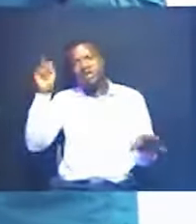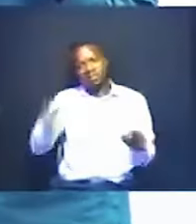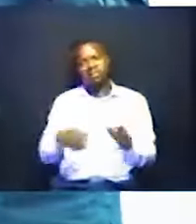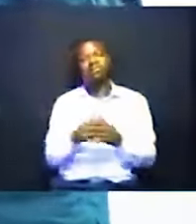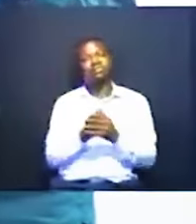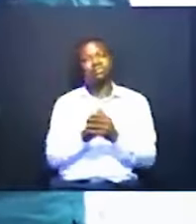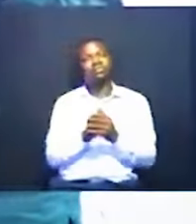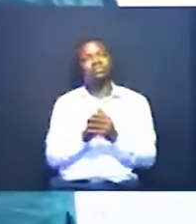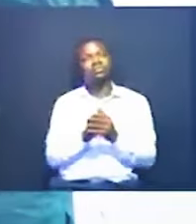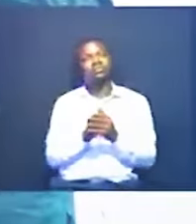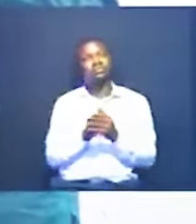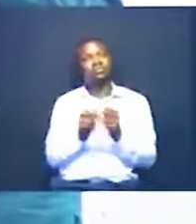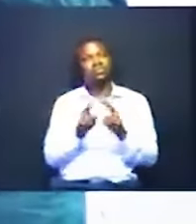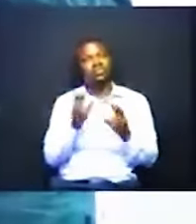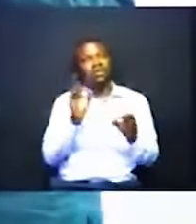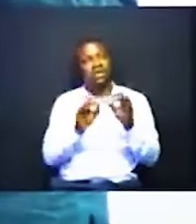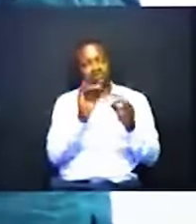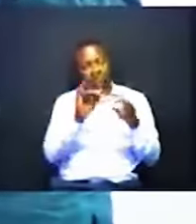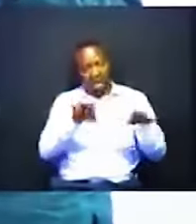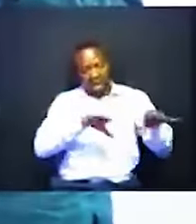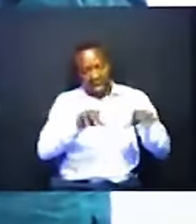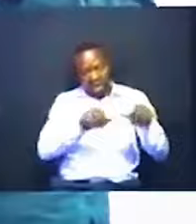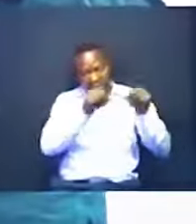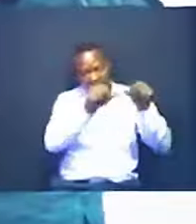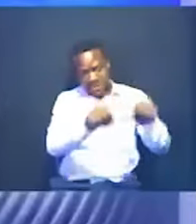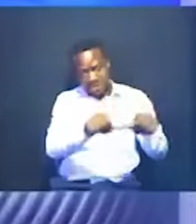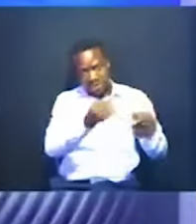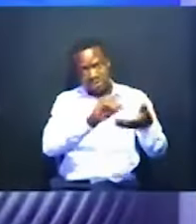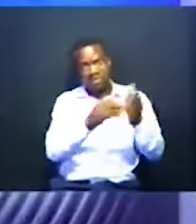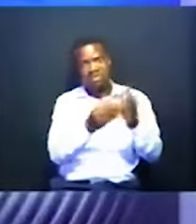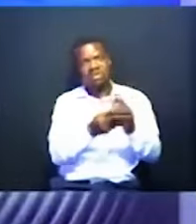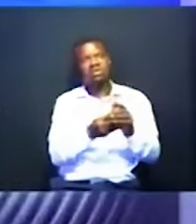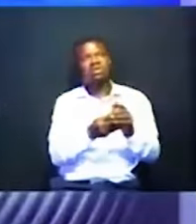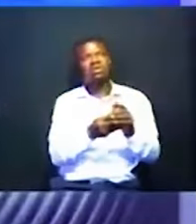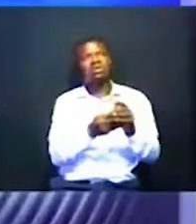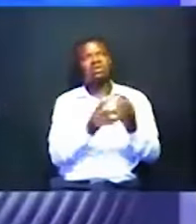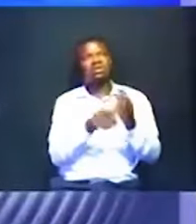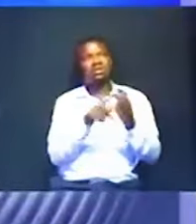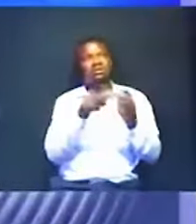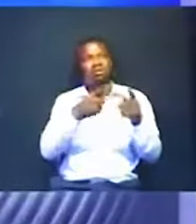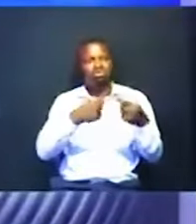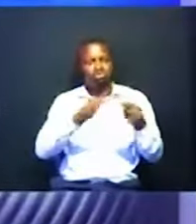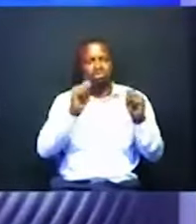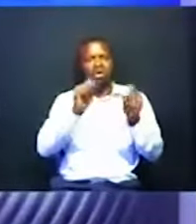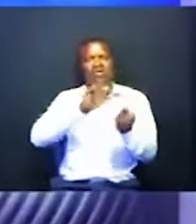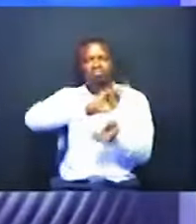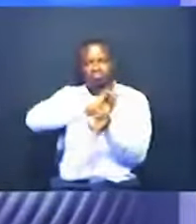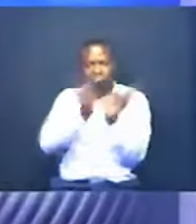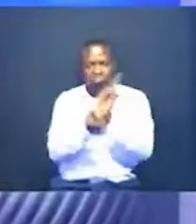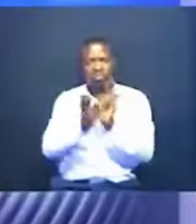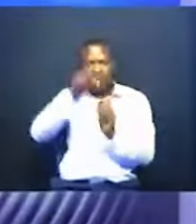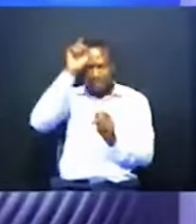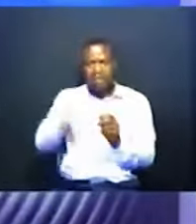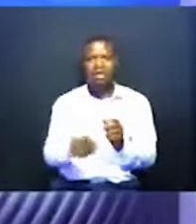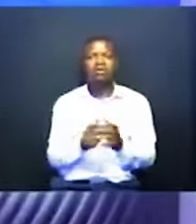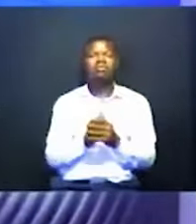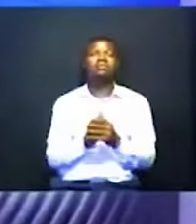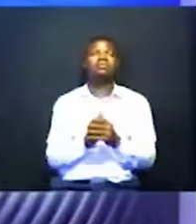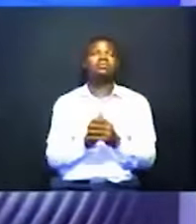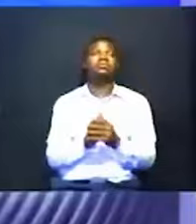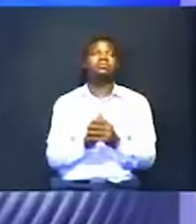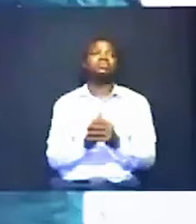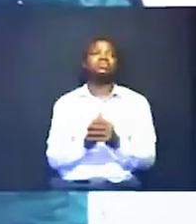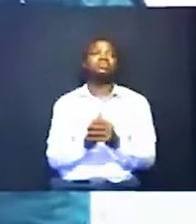e kokra. So if you are still living in these acts, then you have to try and then repent.